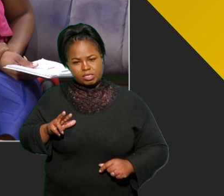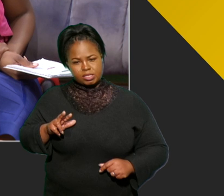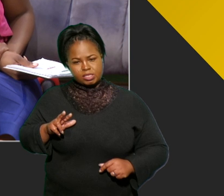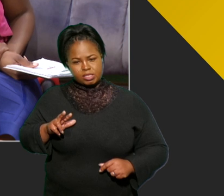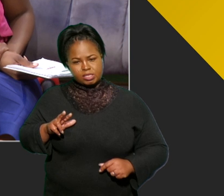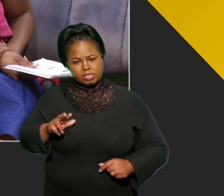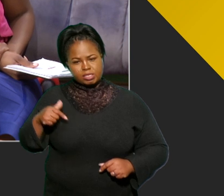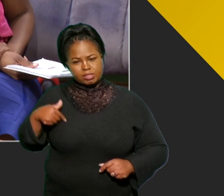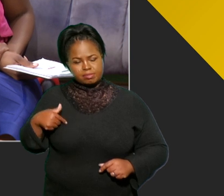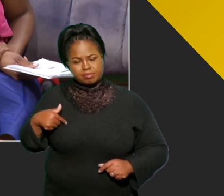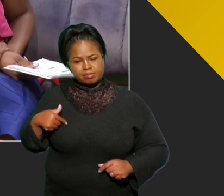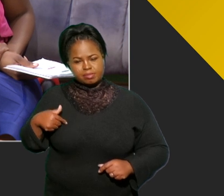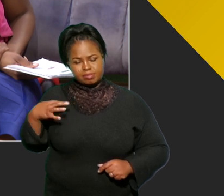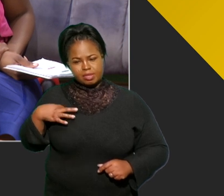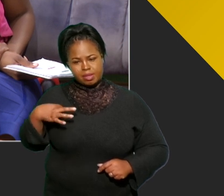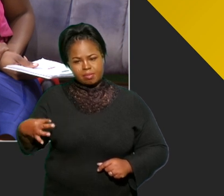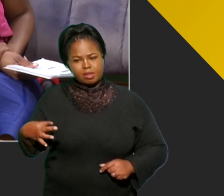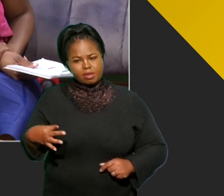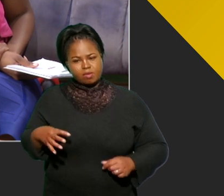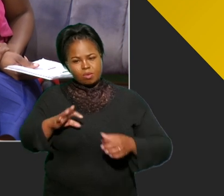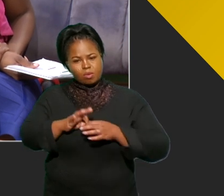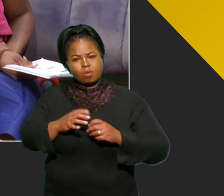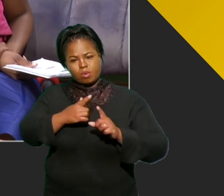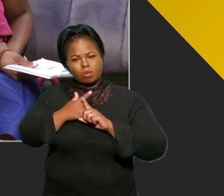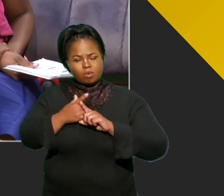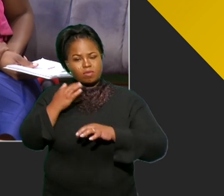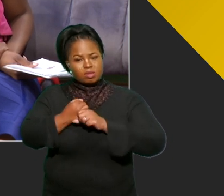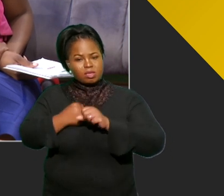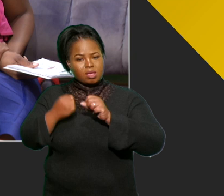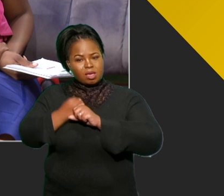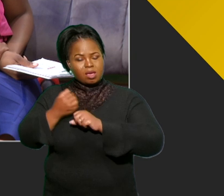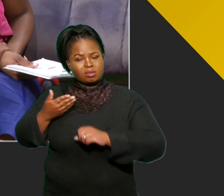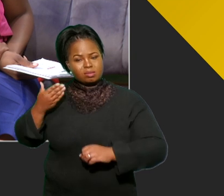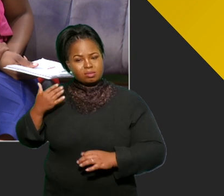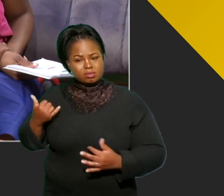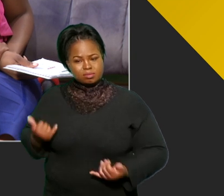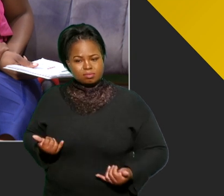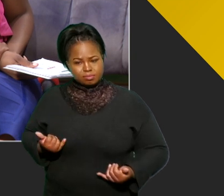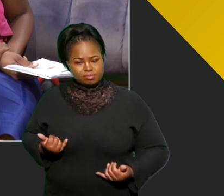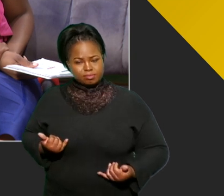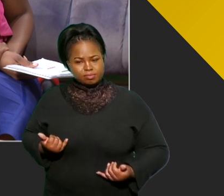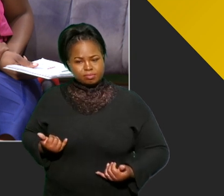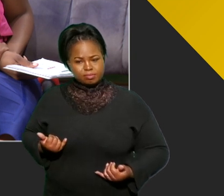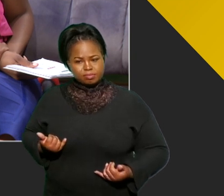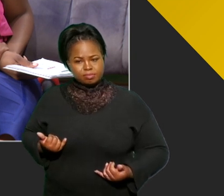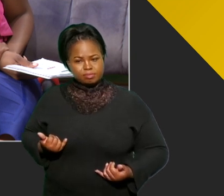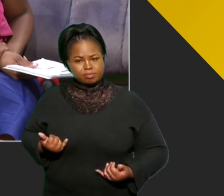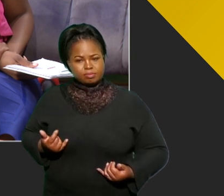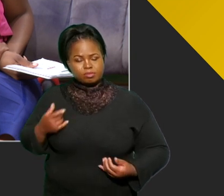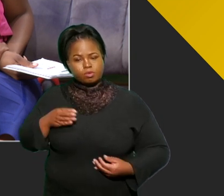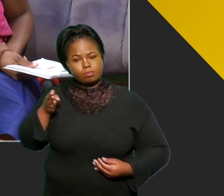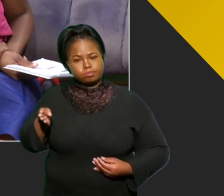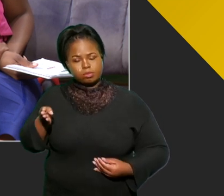and I've been applying for a home loan for years now. Okay. And when I go to the